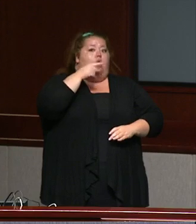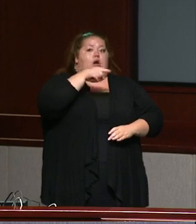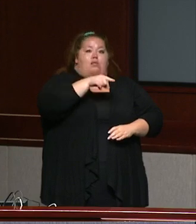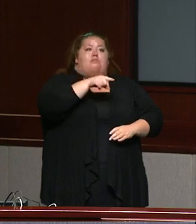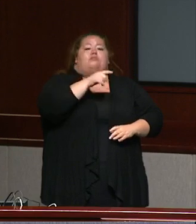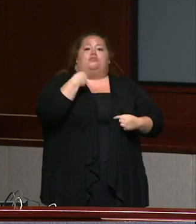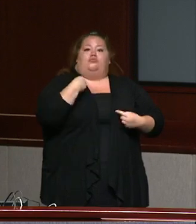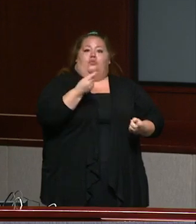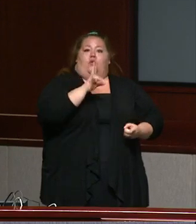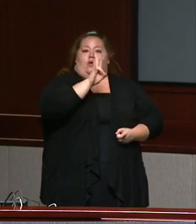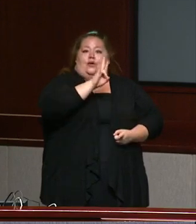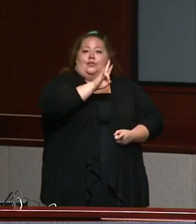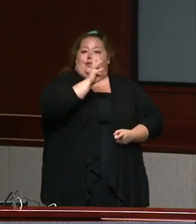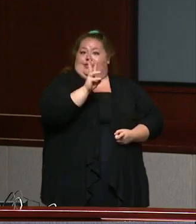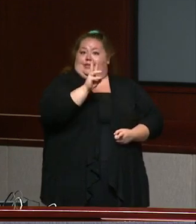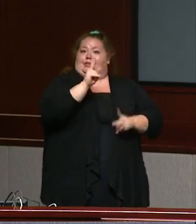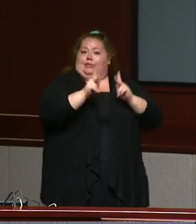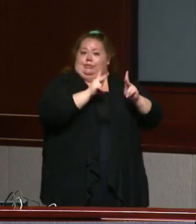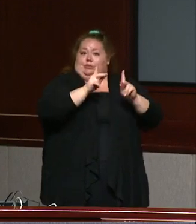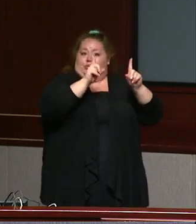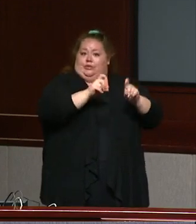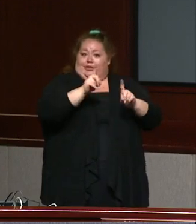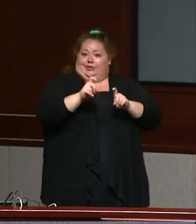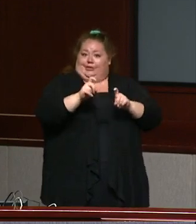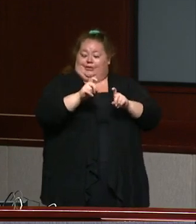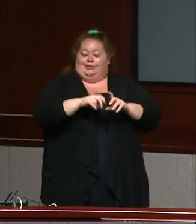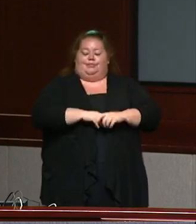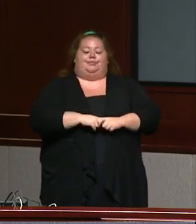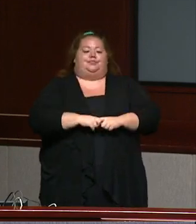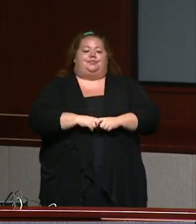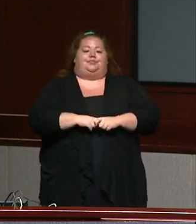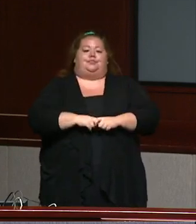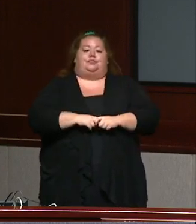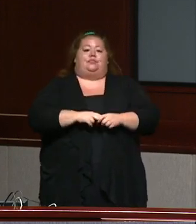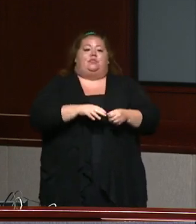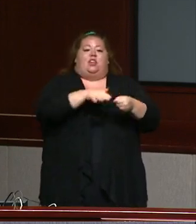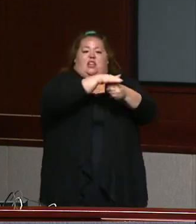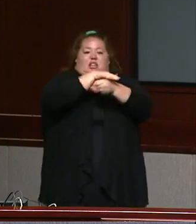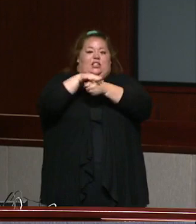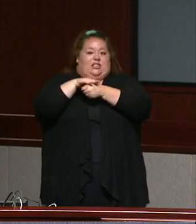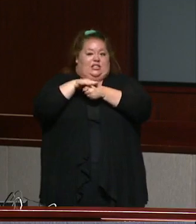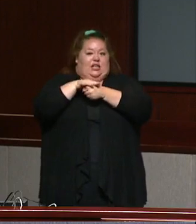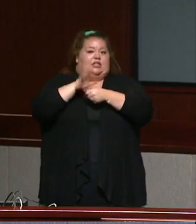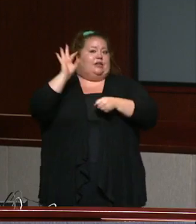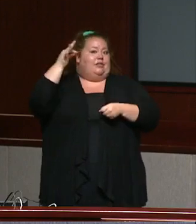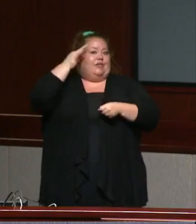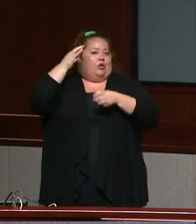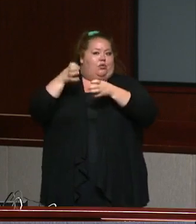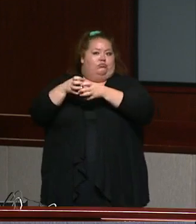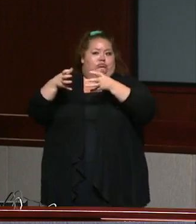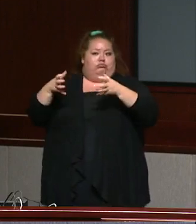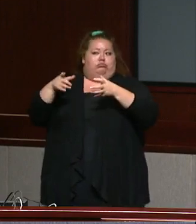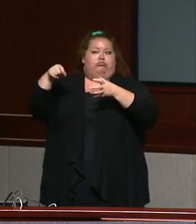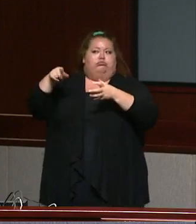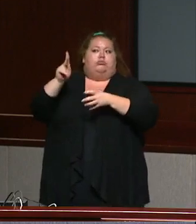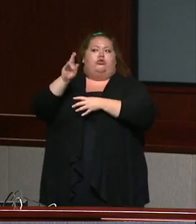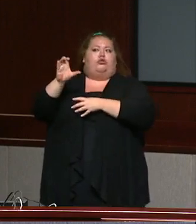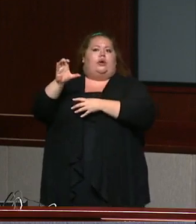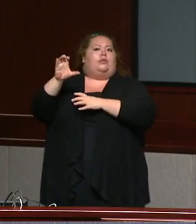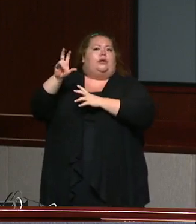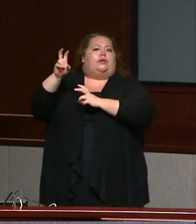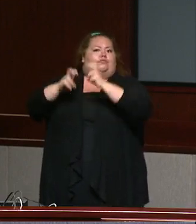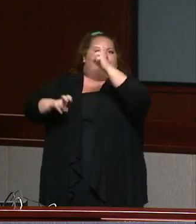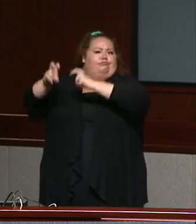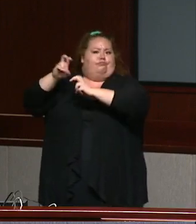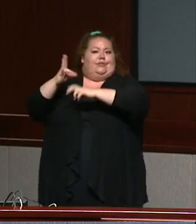people. And now for a quick update on the sites. The federal surge site is located at the Kern County Fairgrounds. It's open 7